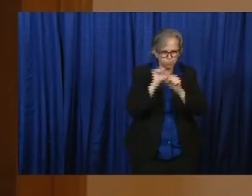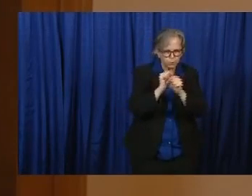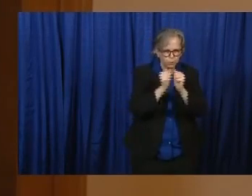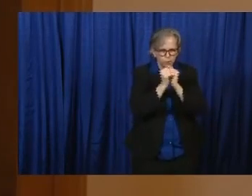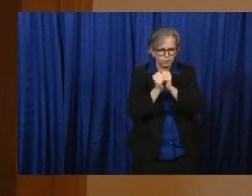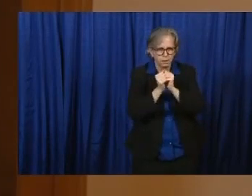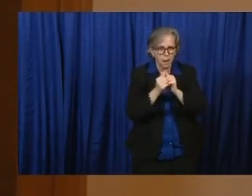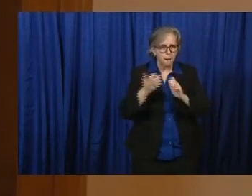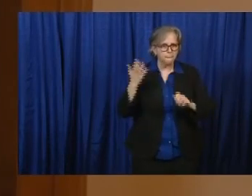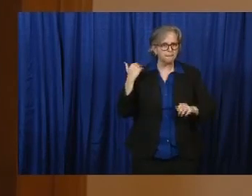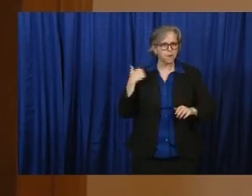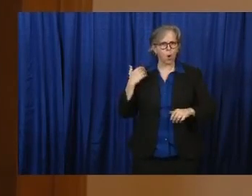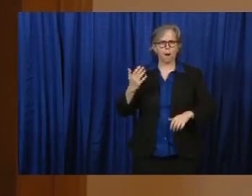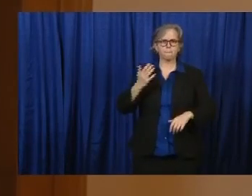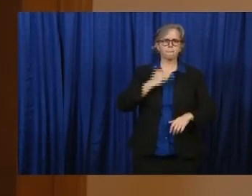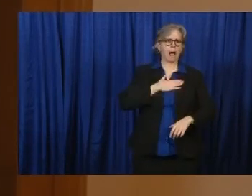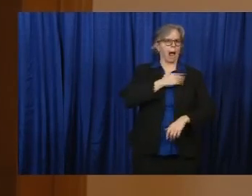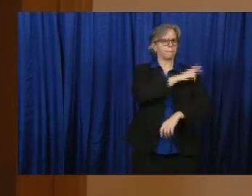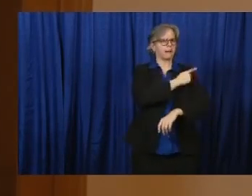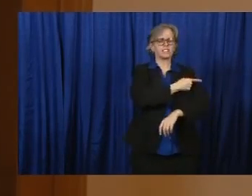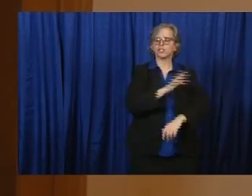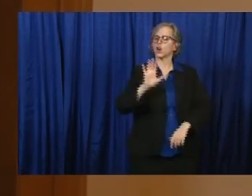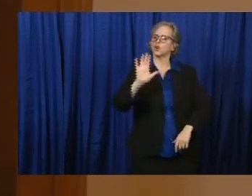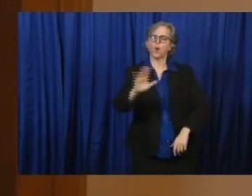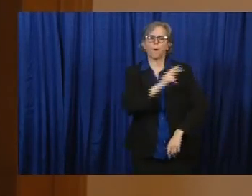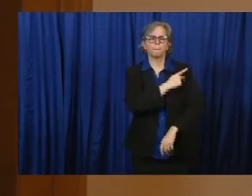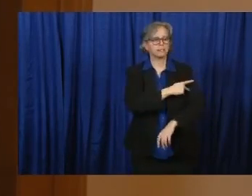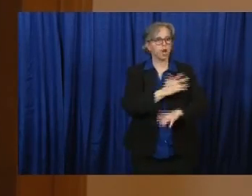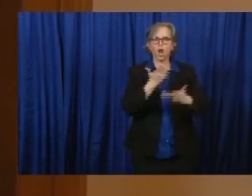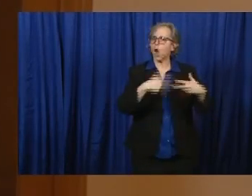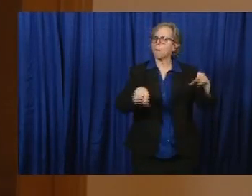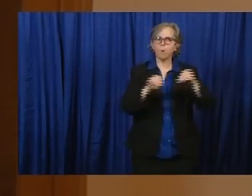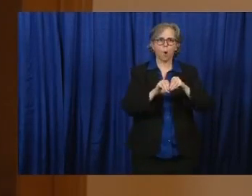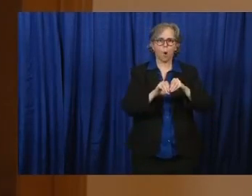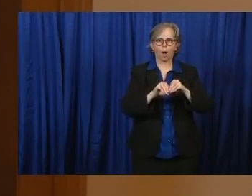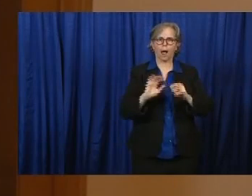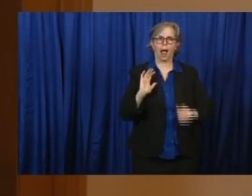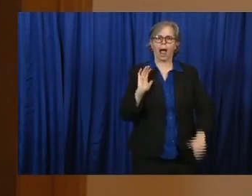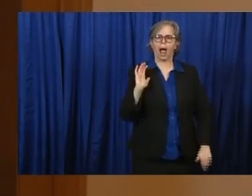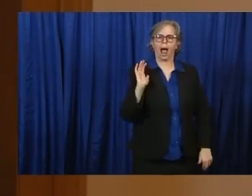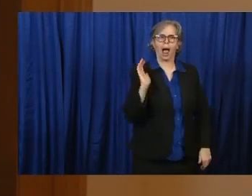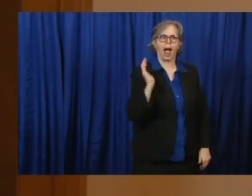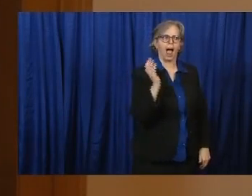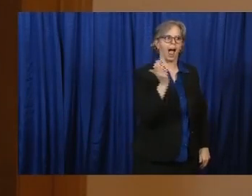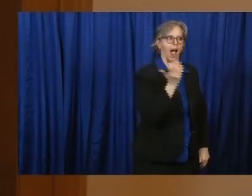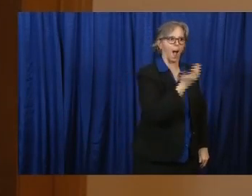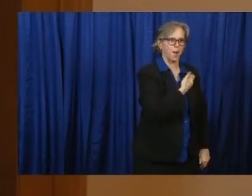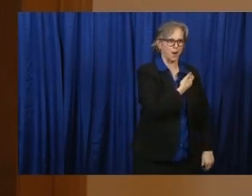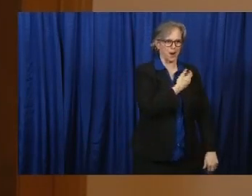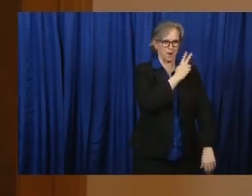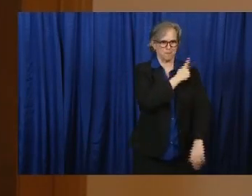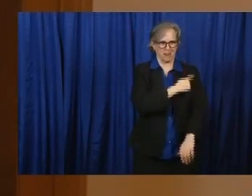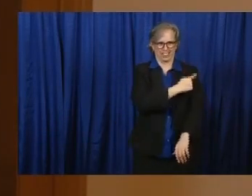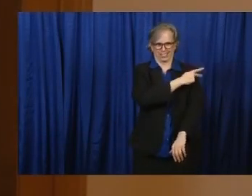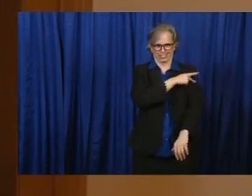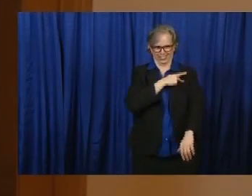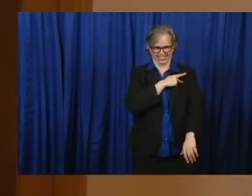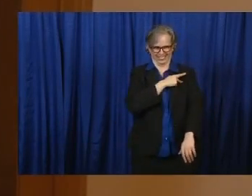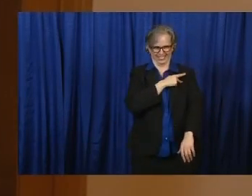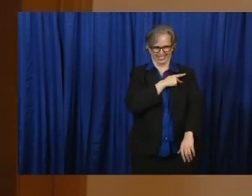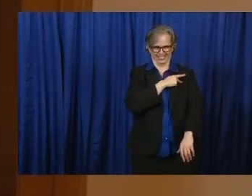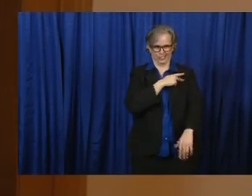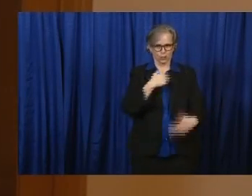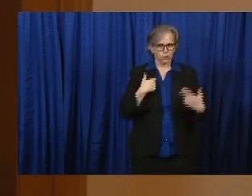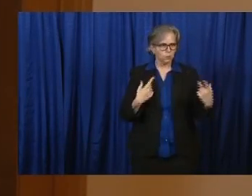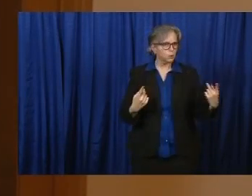going to maximize our resources? What are we going to build out at the local level and in the bigger urban